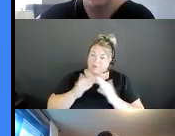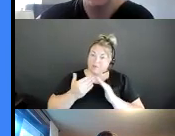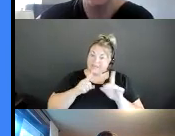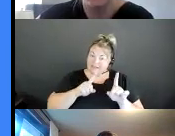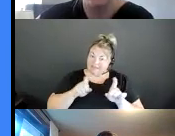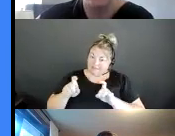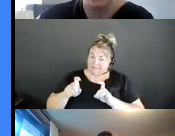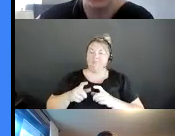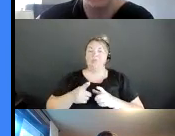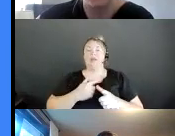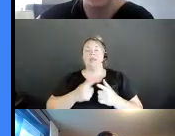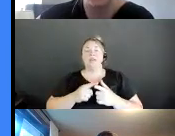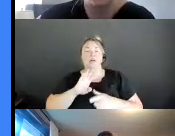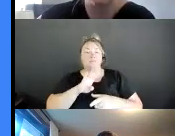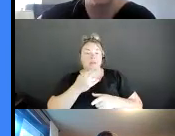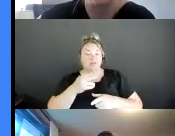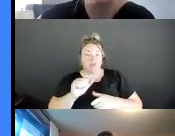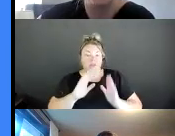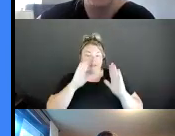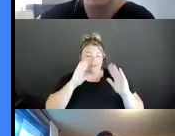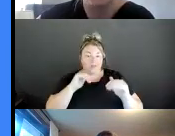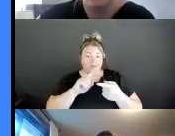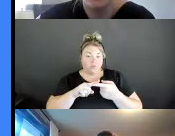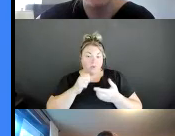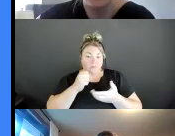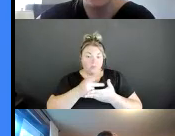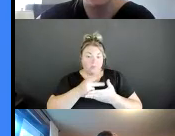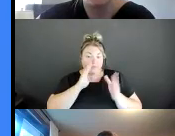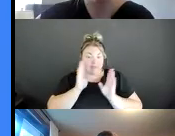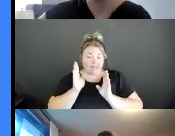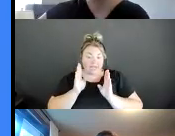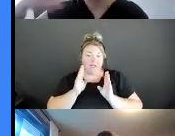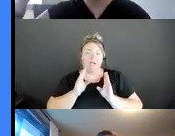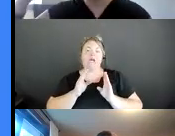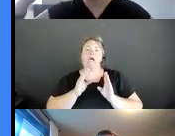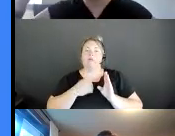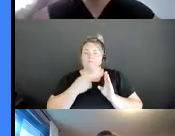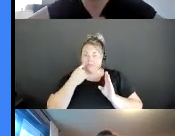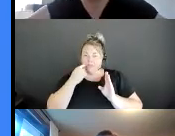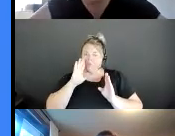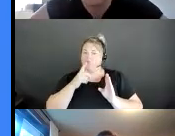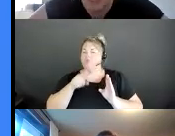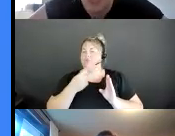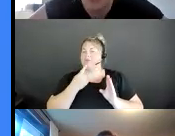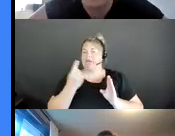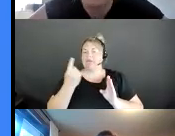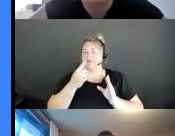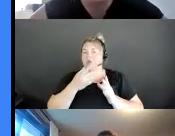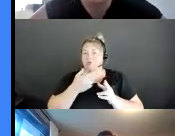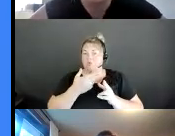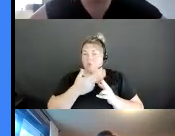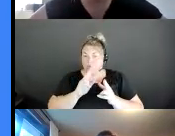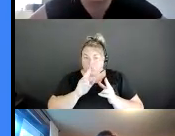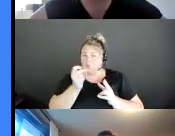assessments? And does the BHA expect to approve plans? I think I'll just say something quickly, and then Mel, if you want to add